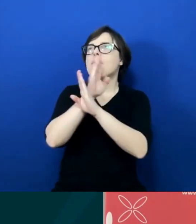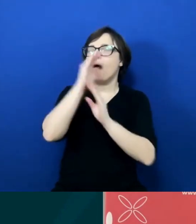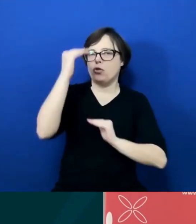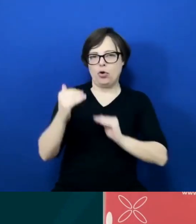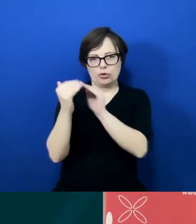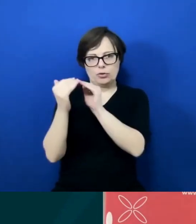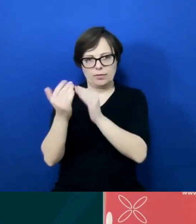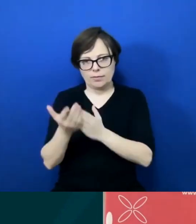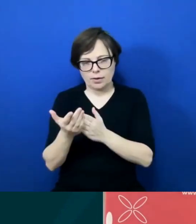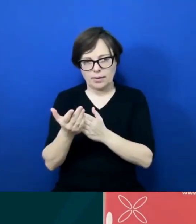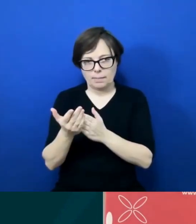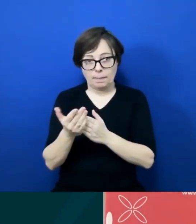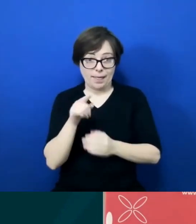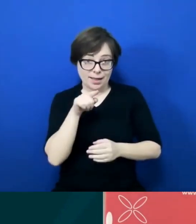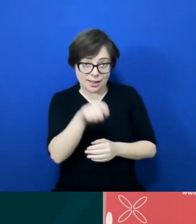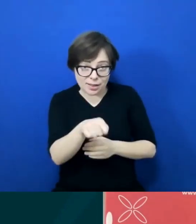change